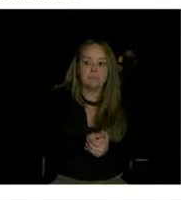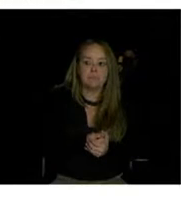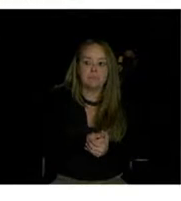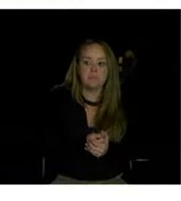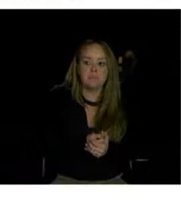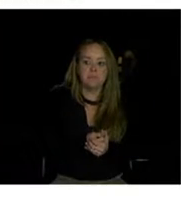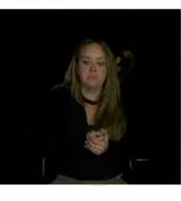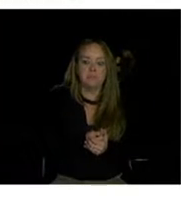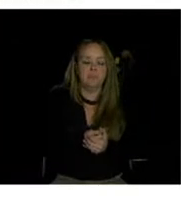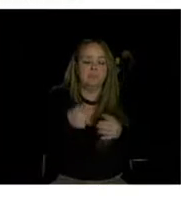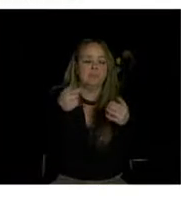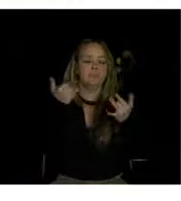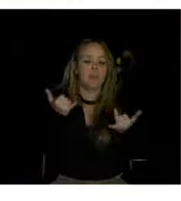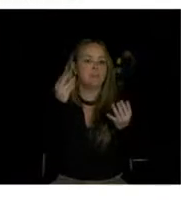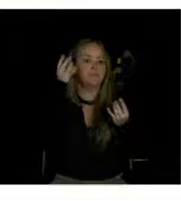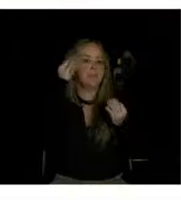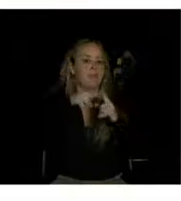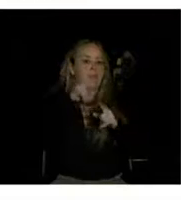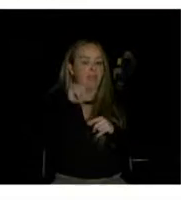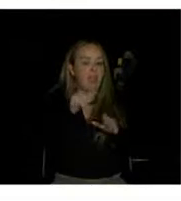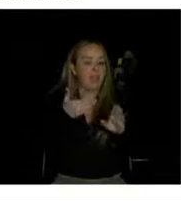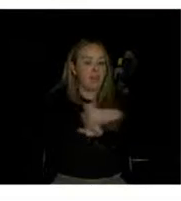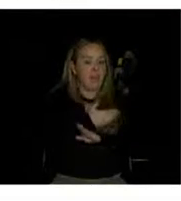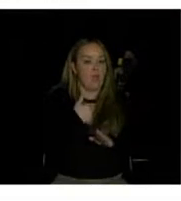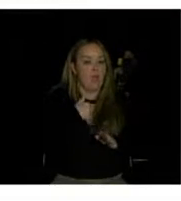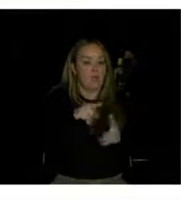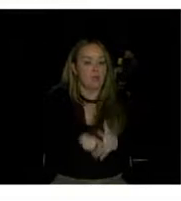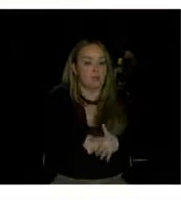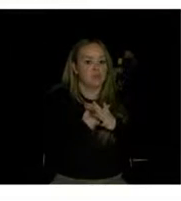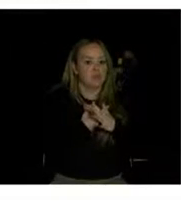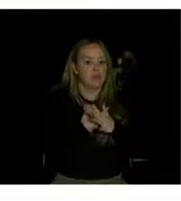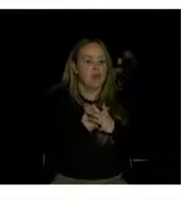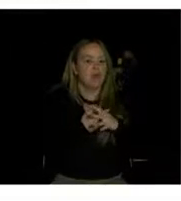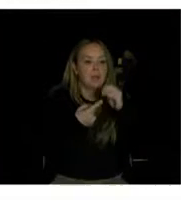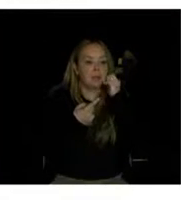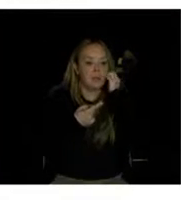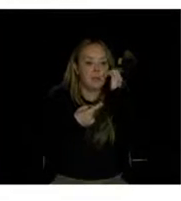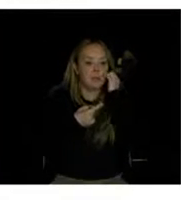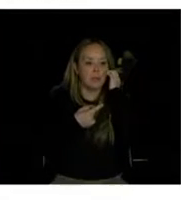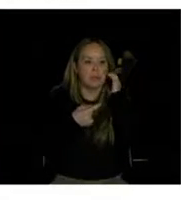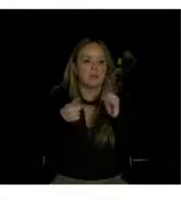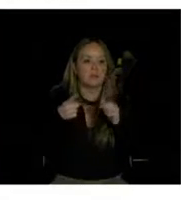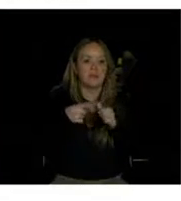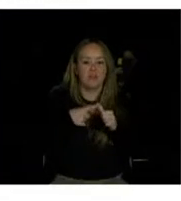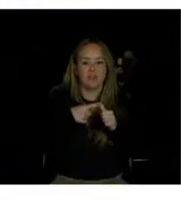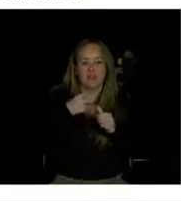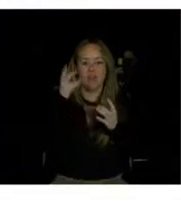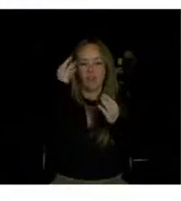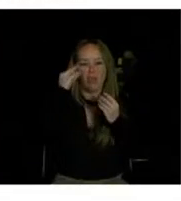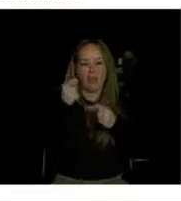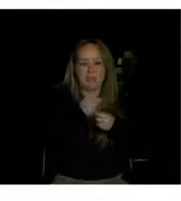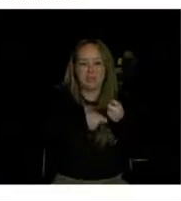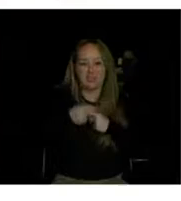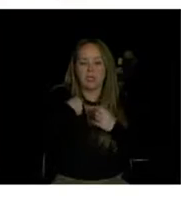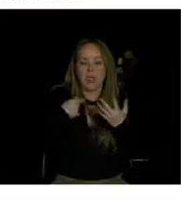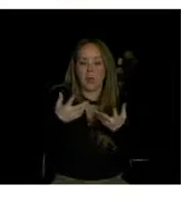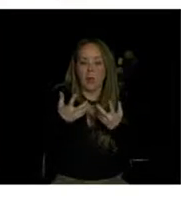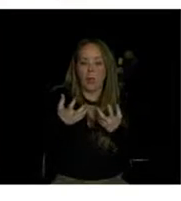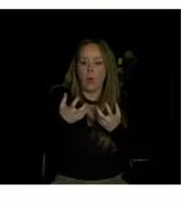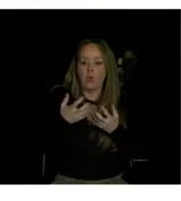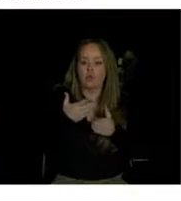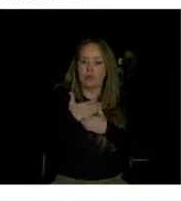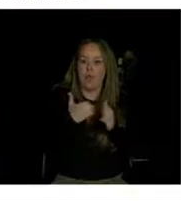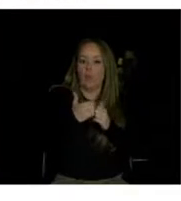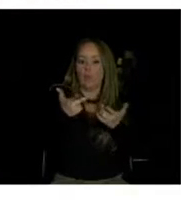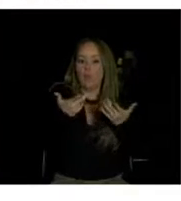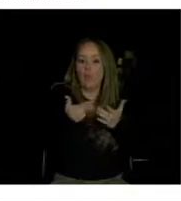So let's think about this. Before I launch into the first thought exchange, I want to share with you what I